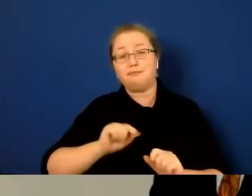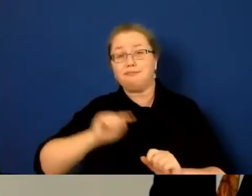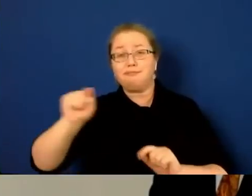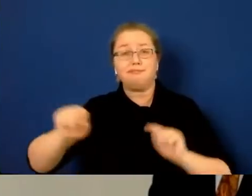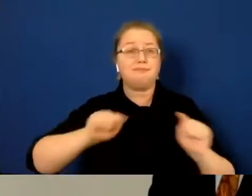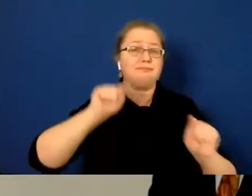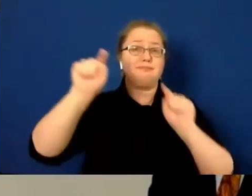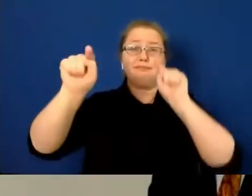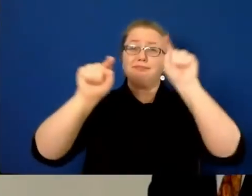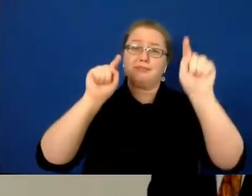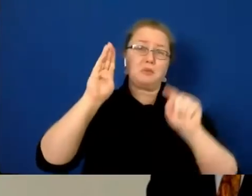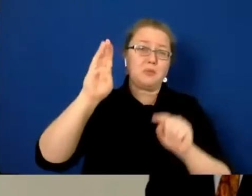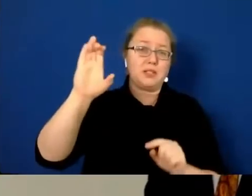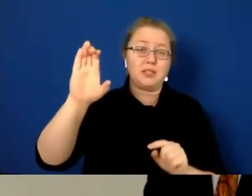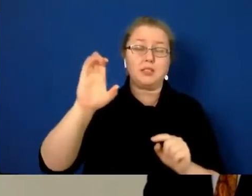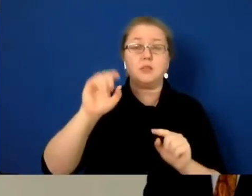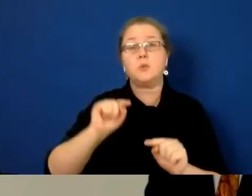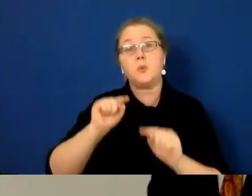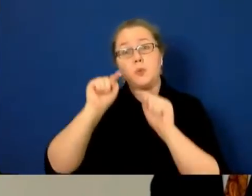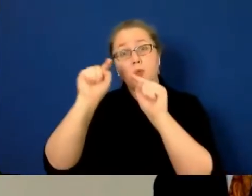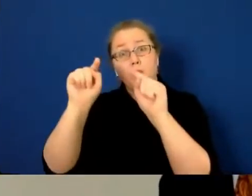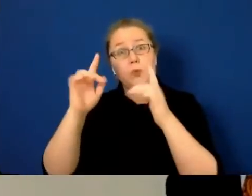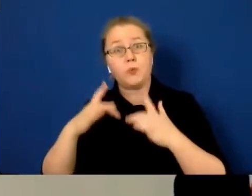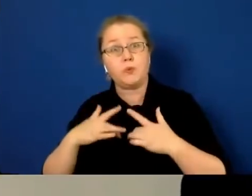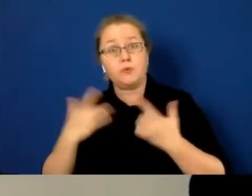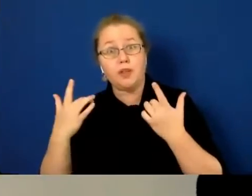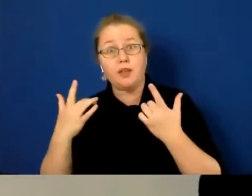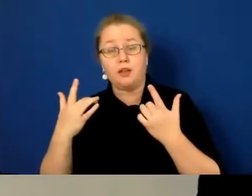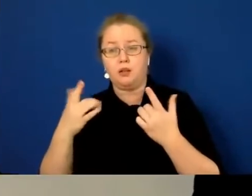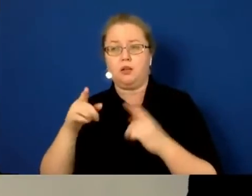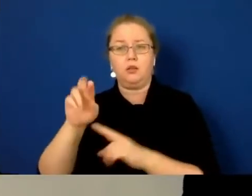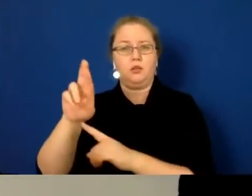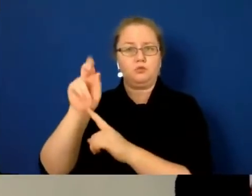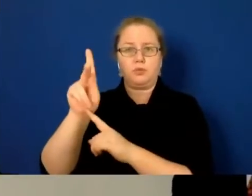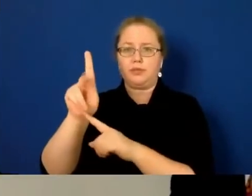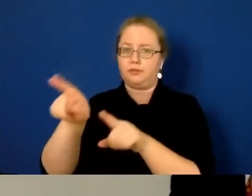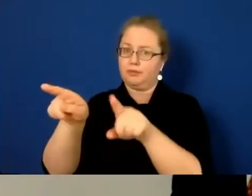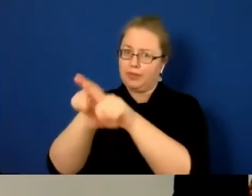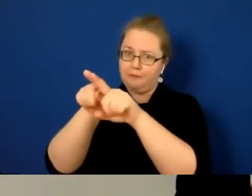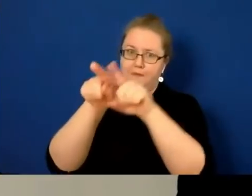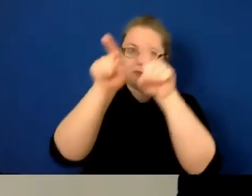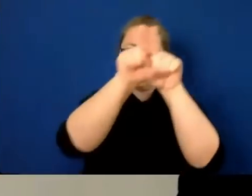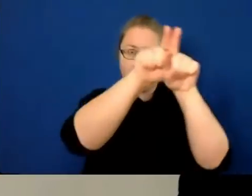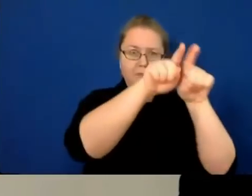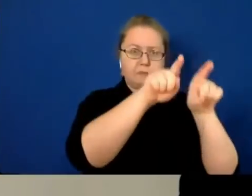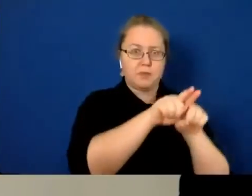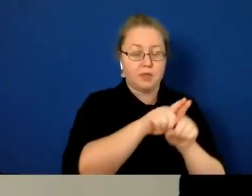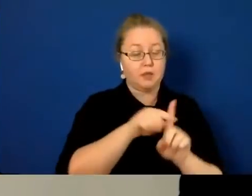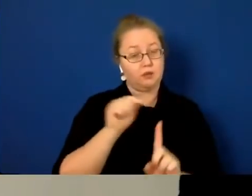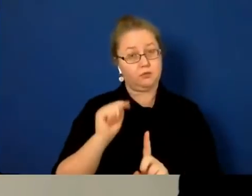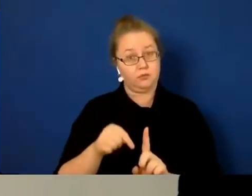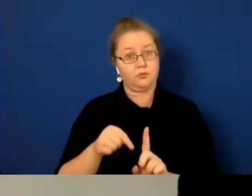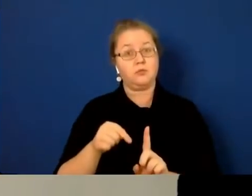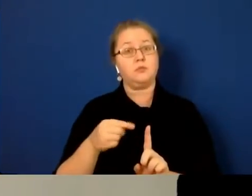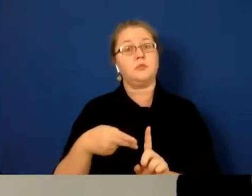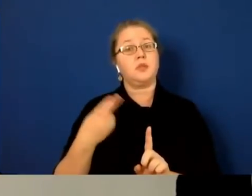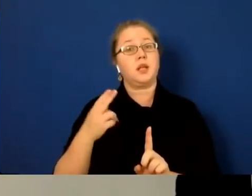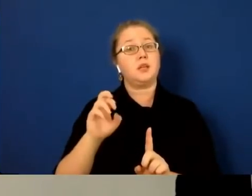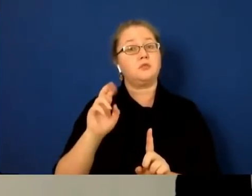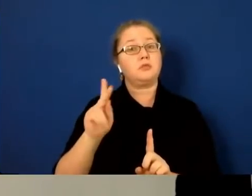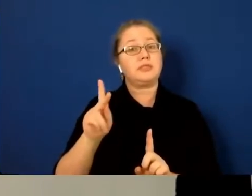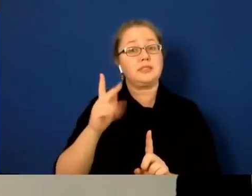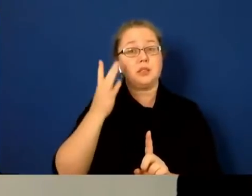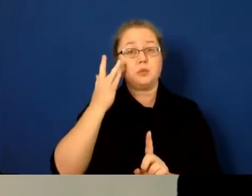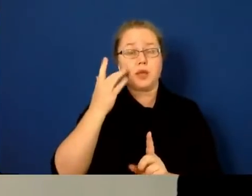with. And that's why the orders that we are putting in place are the same across the province, because we know people go